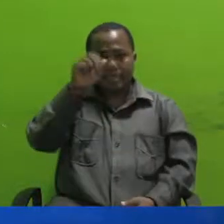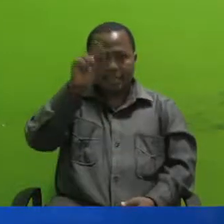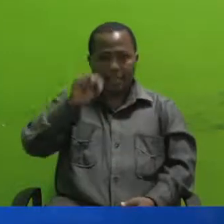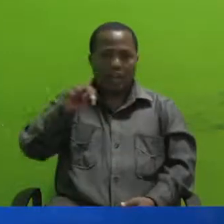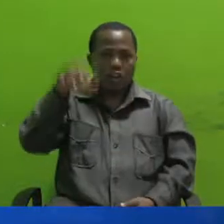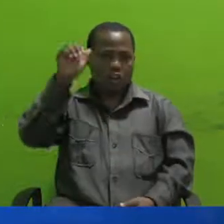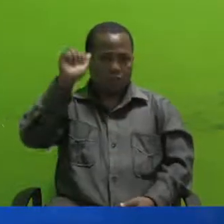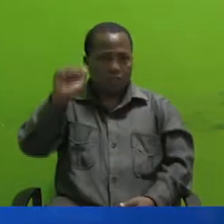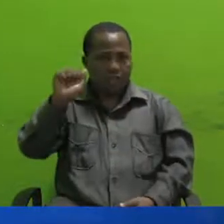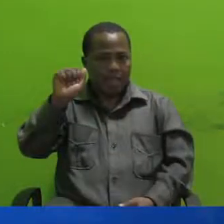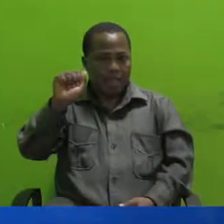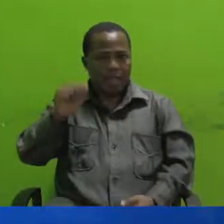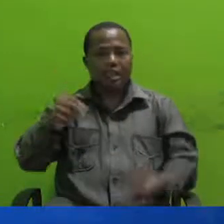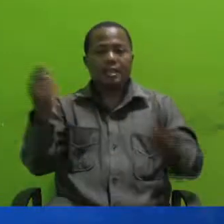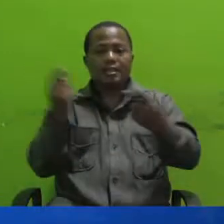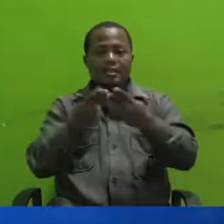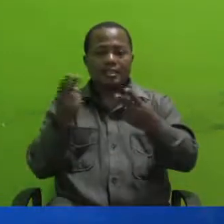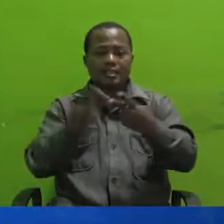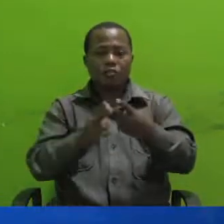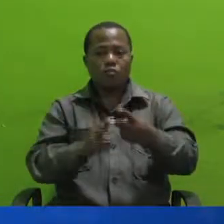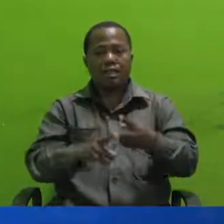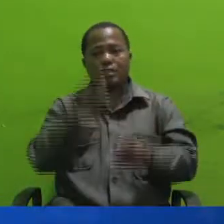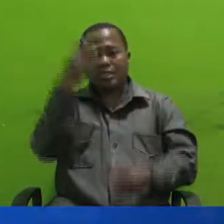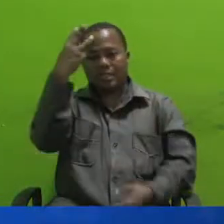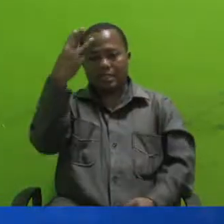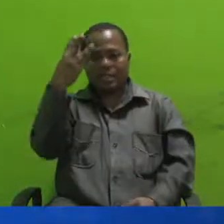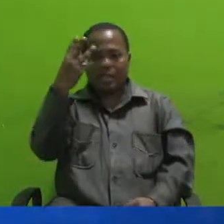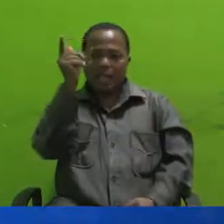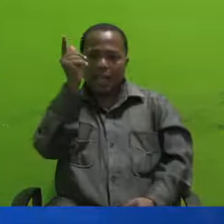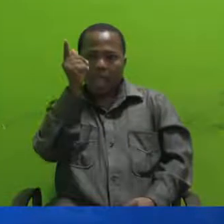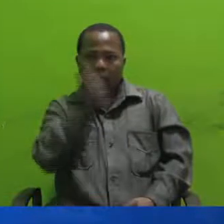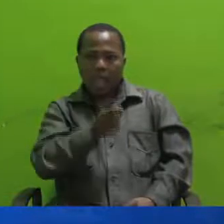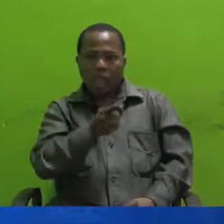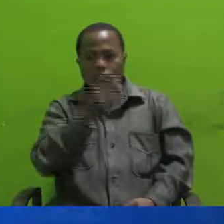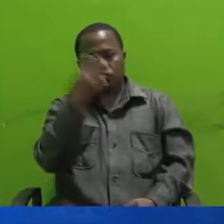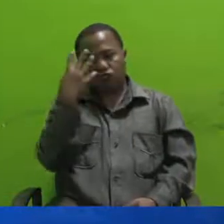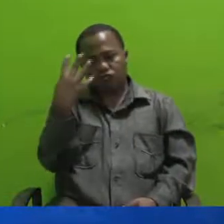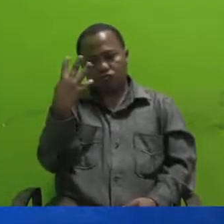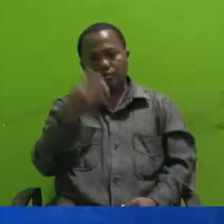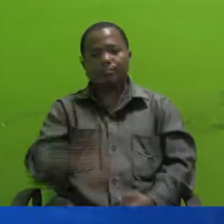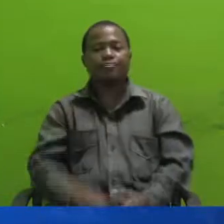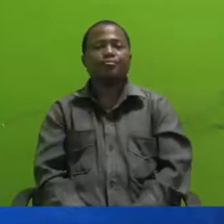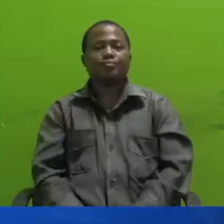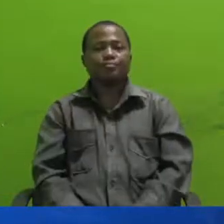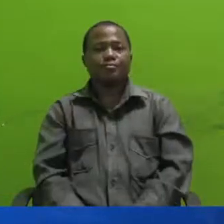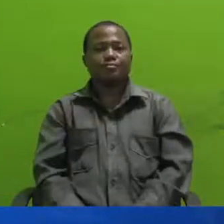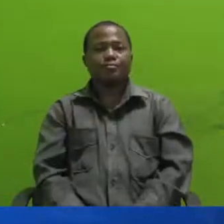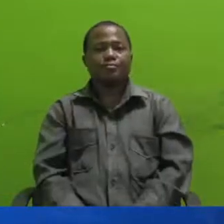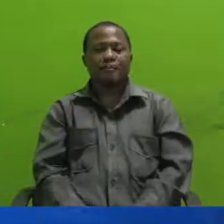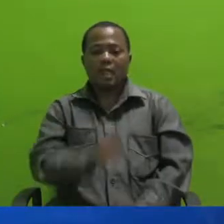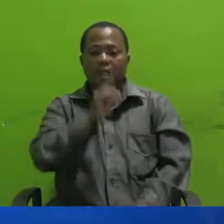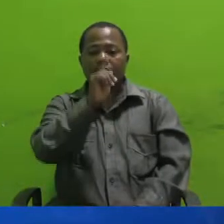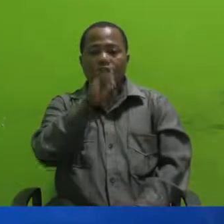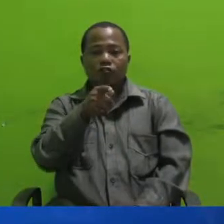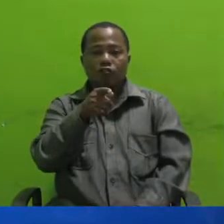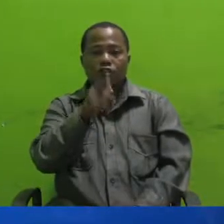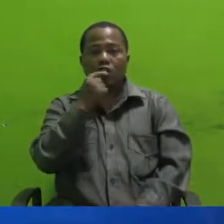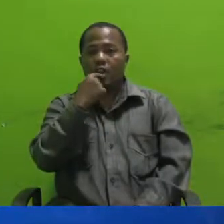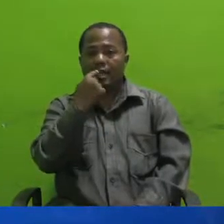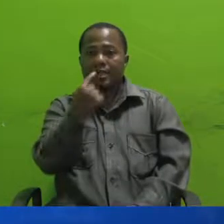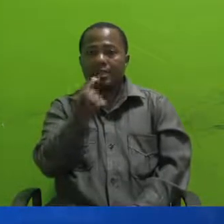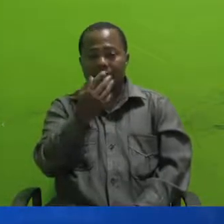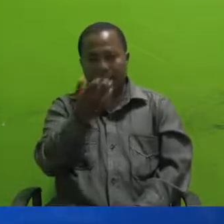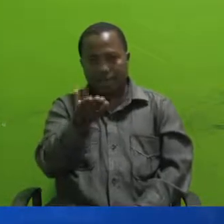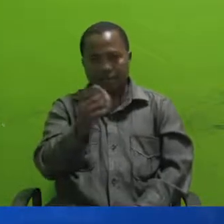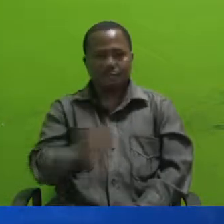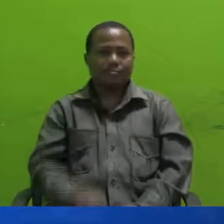tangent of angle A equal to 3 out of 4. So therefore we